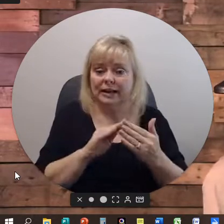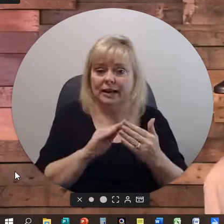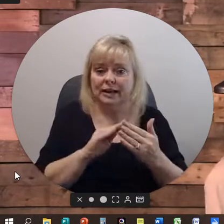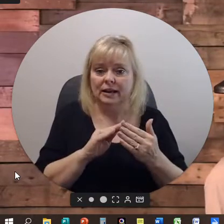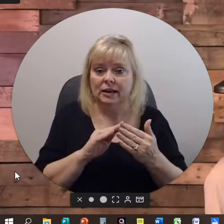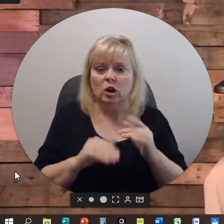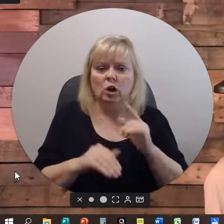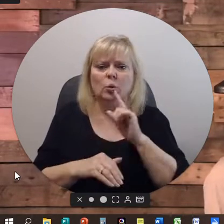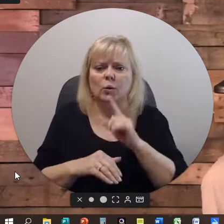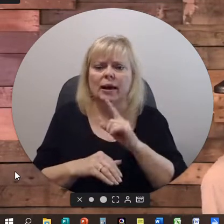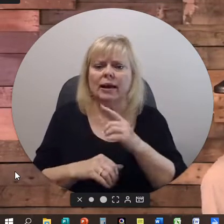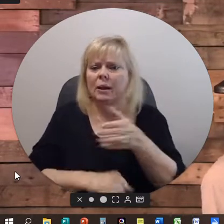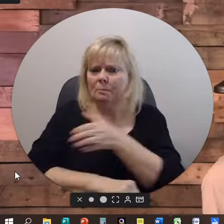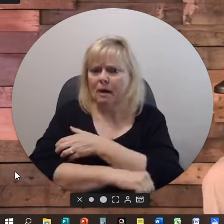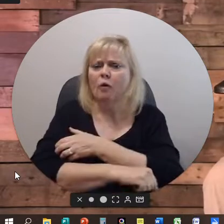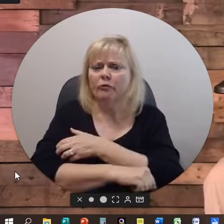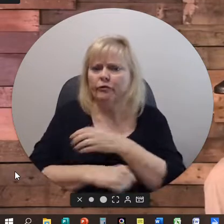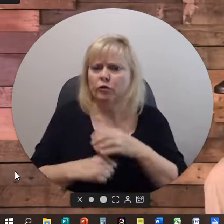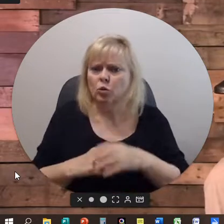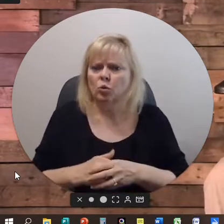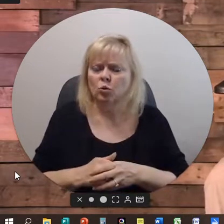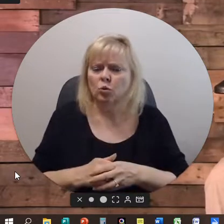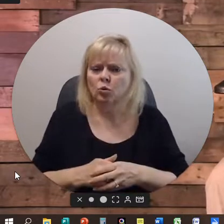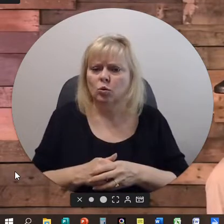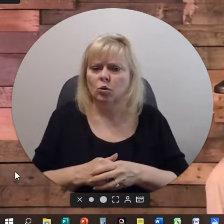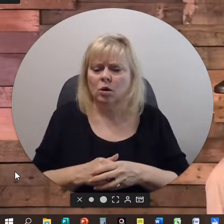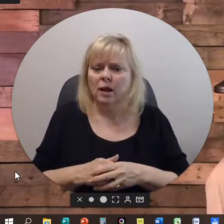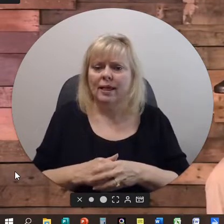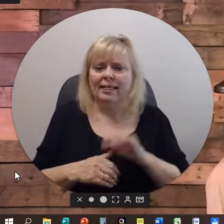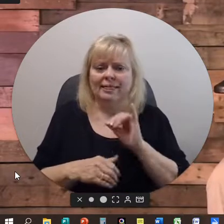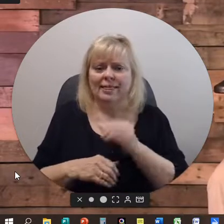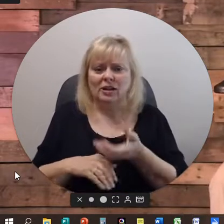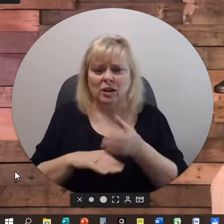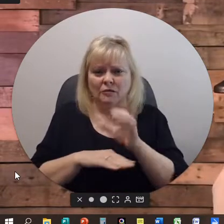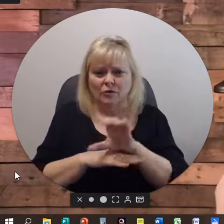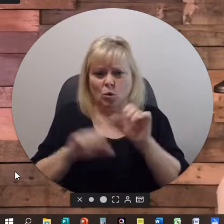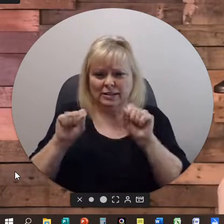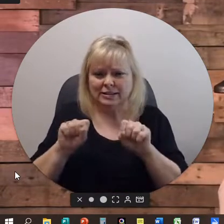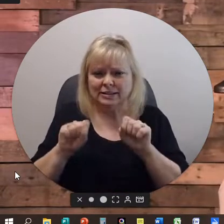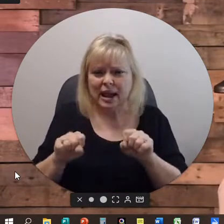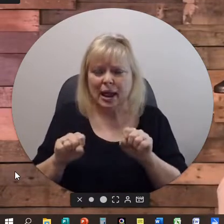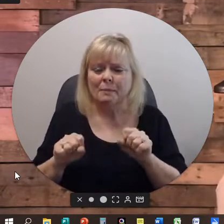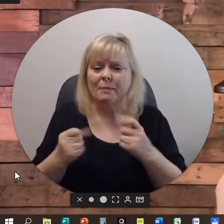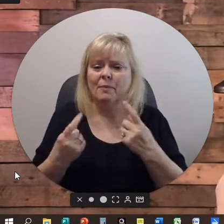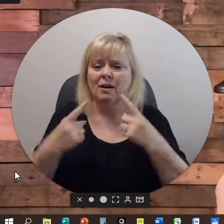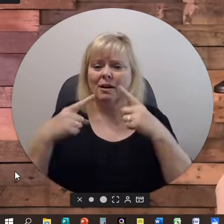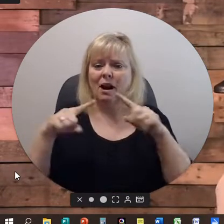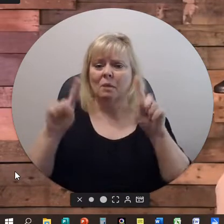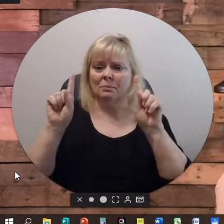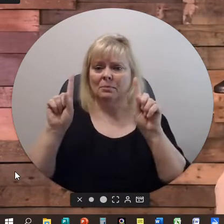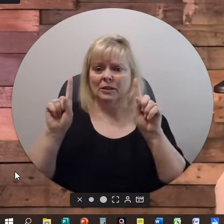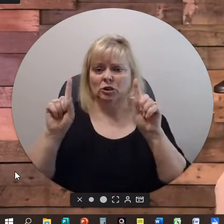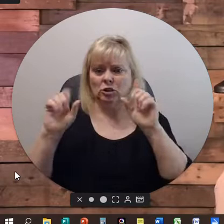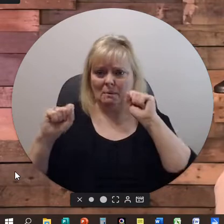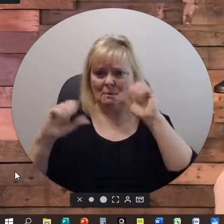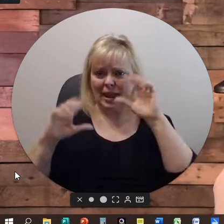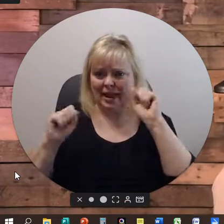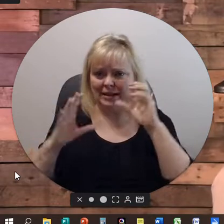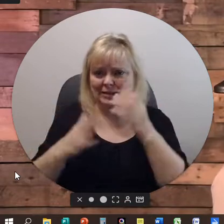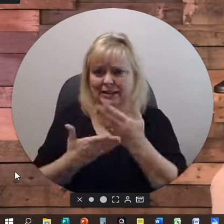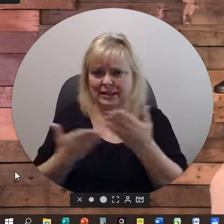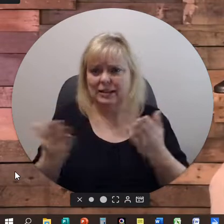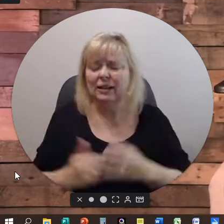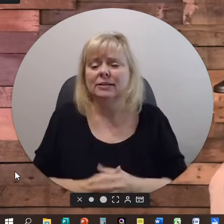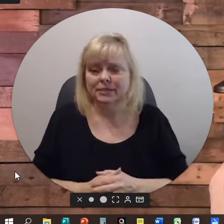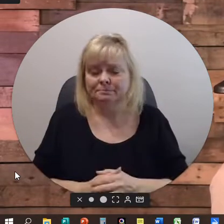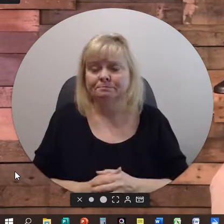powerful thing. It's a force that's capable of accomplishing amazing, amazing things. It's